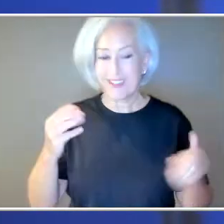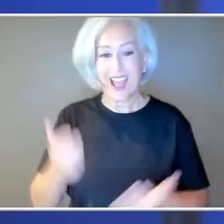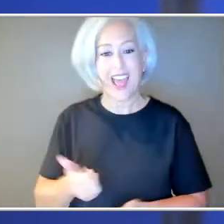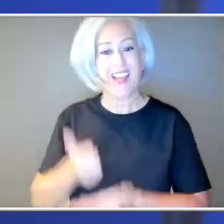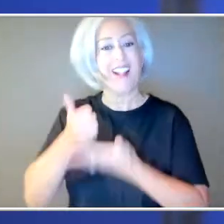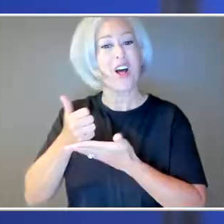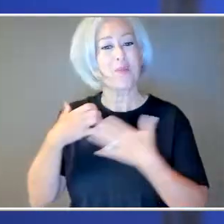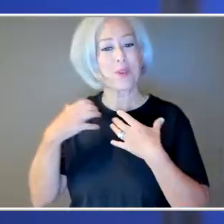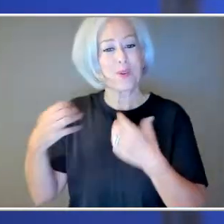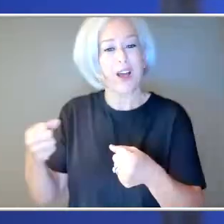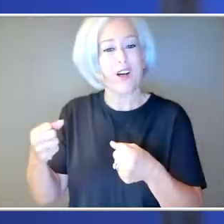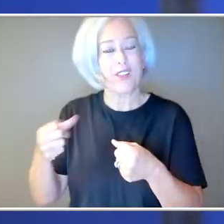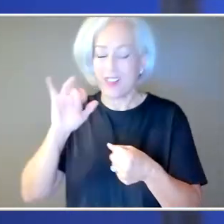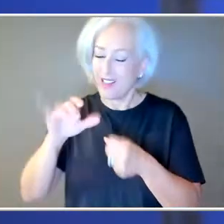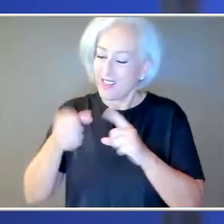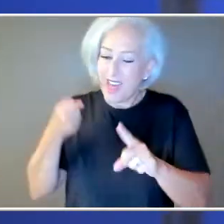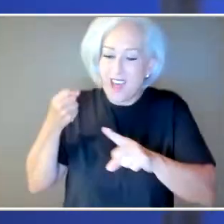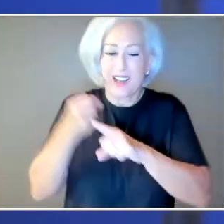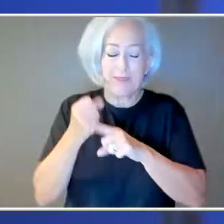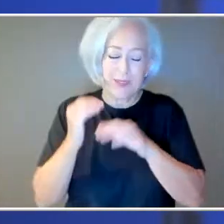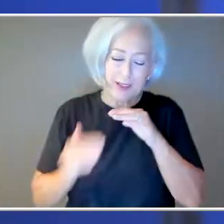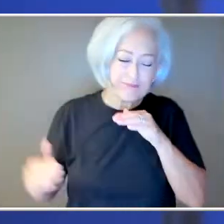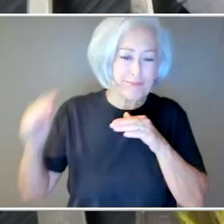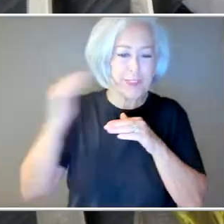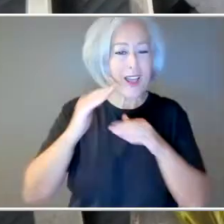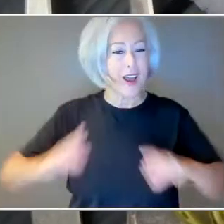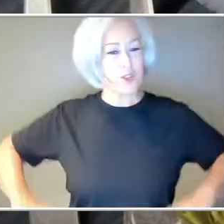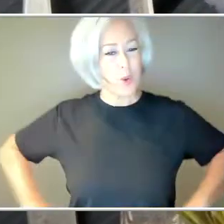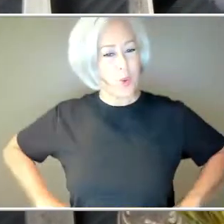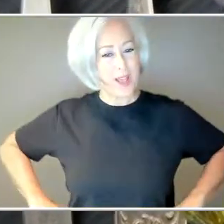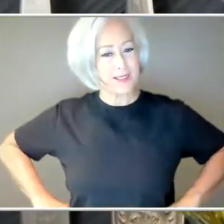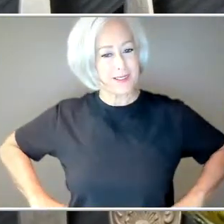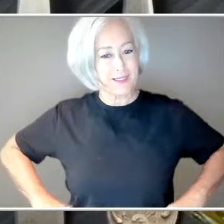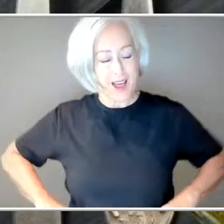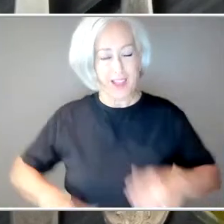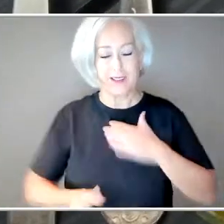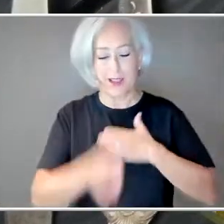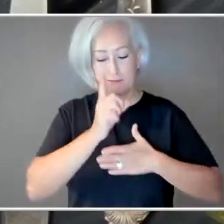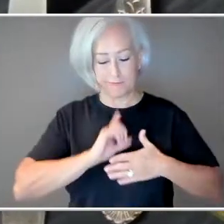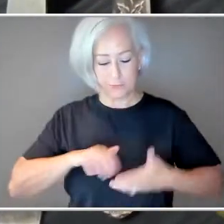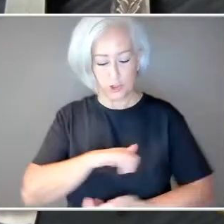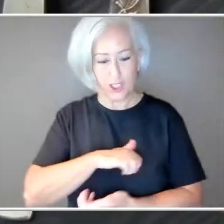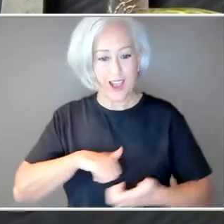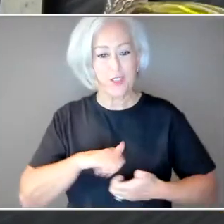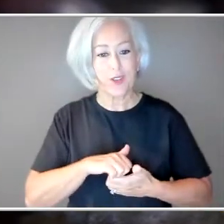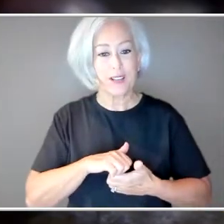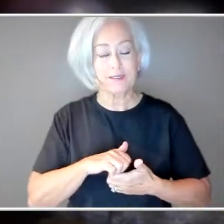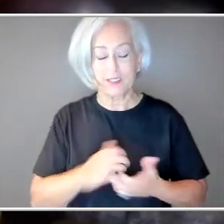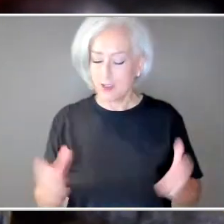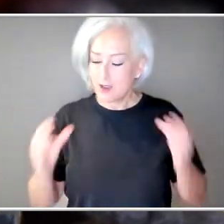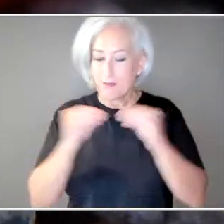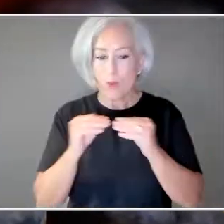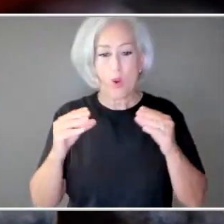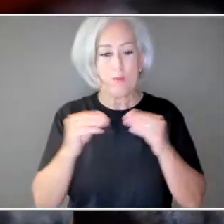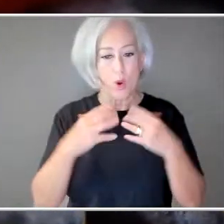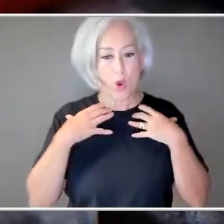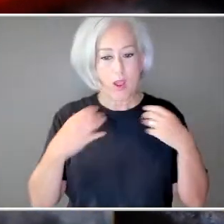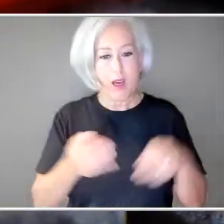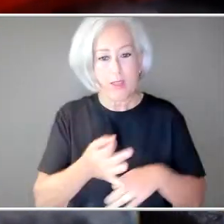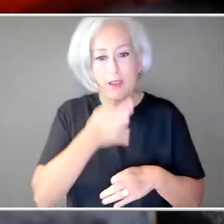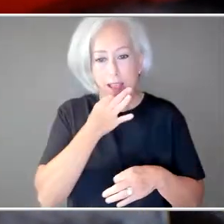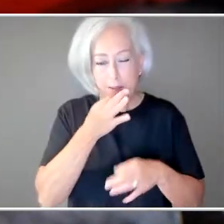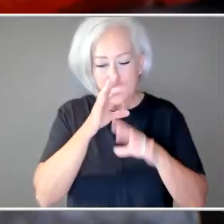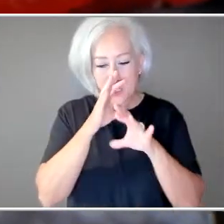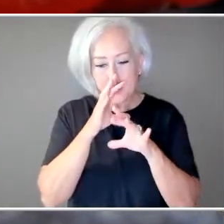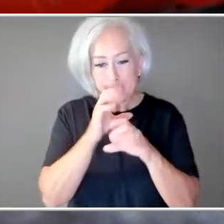impact goes way beyond your waistline and your GI tract. More and more health experts are embracing the idea of medicine as food,